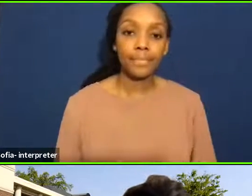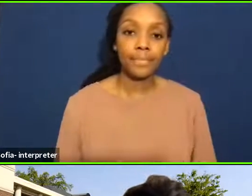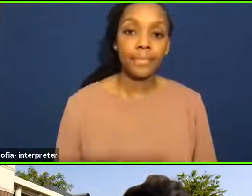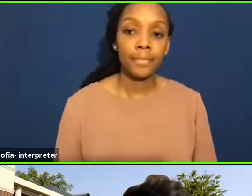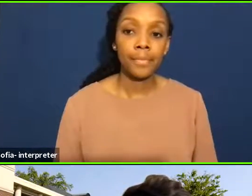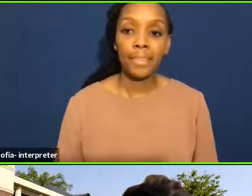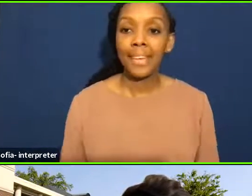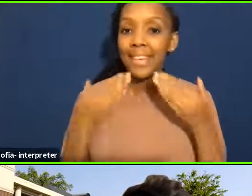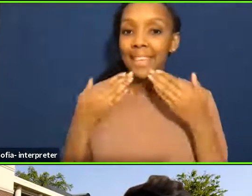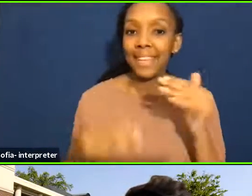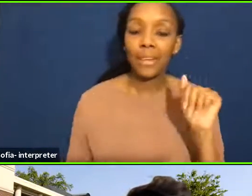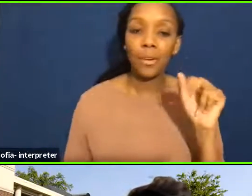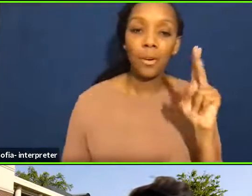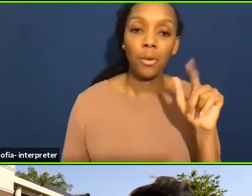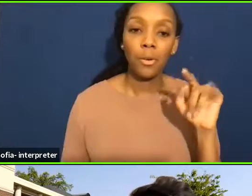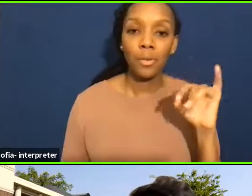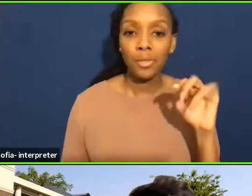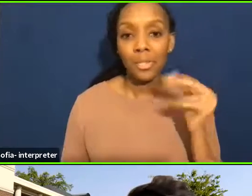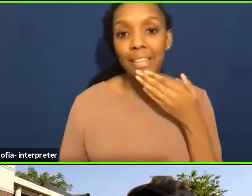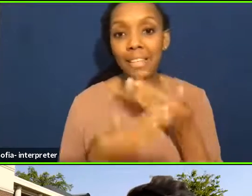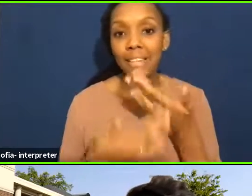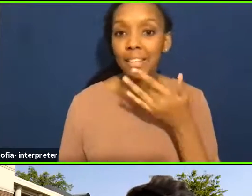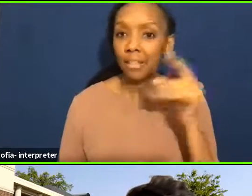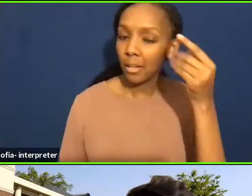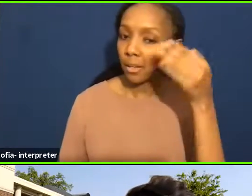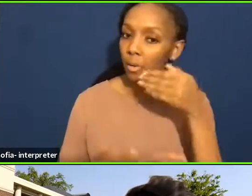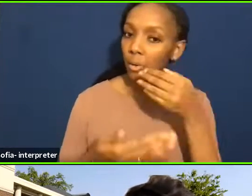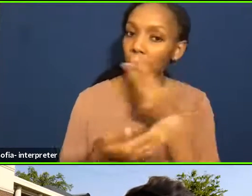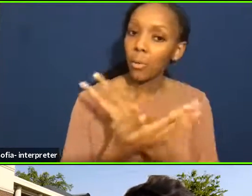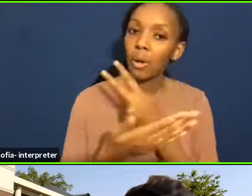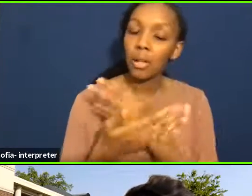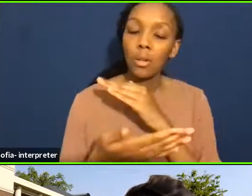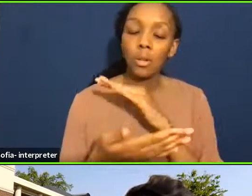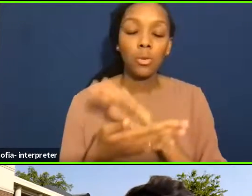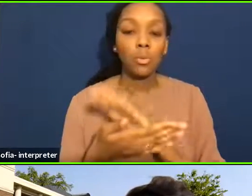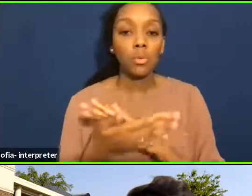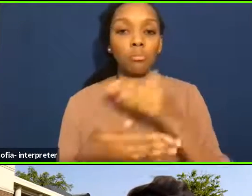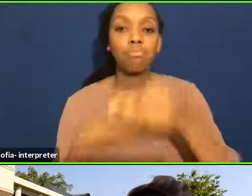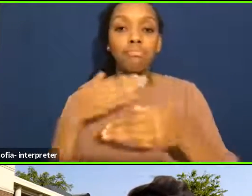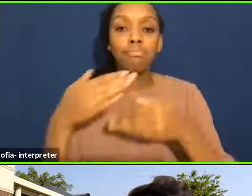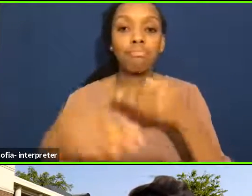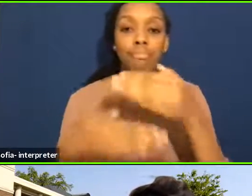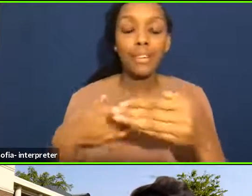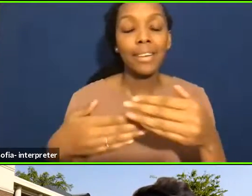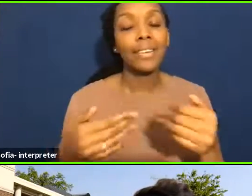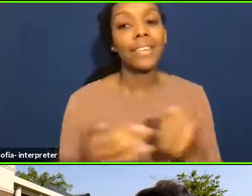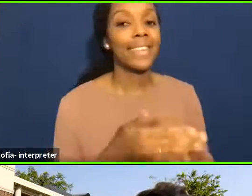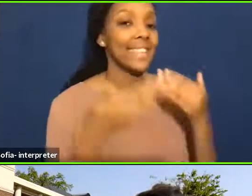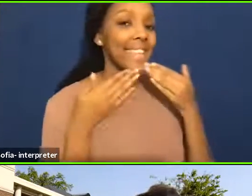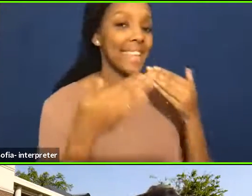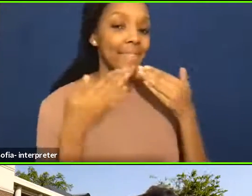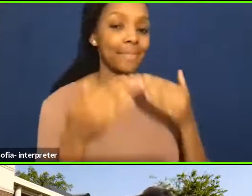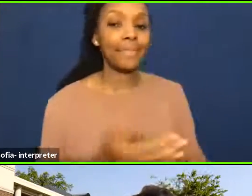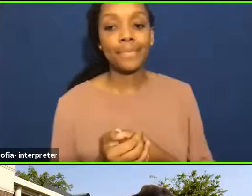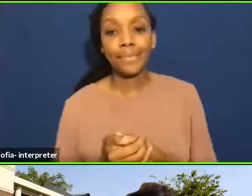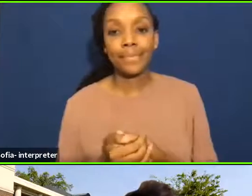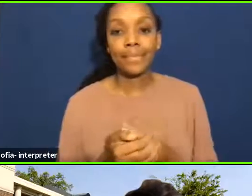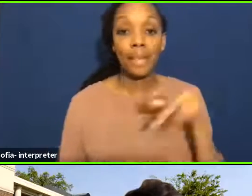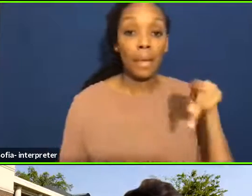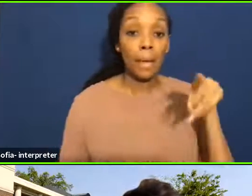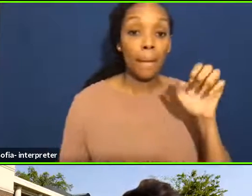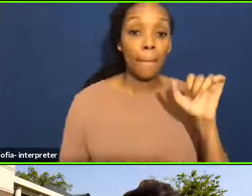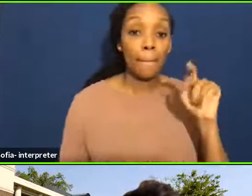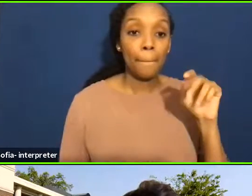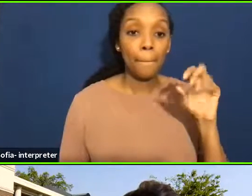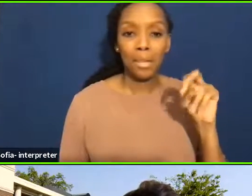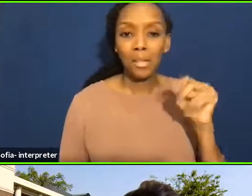Thanks, Austin. I wish you luck in your grad school process and possible decision. Yeah, thanks, Kendall. Peyton, do you want to tell us what you've